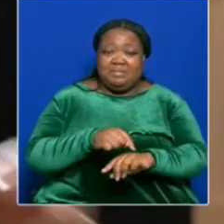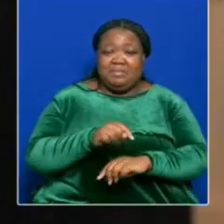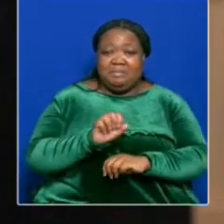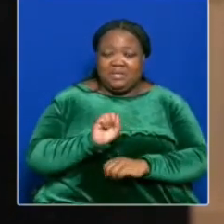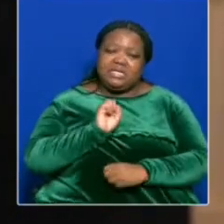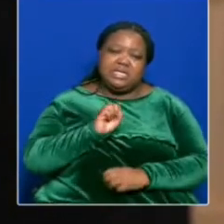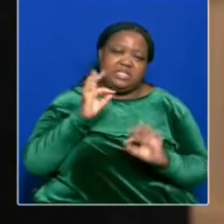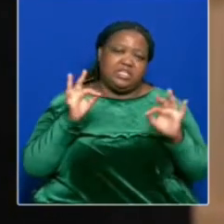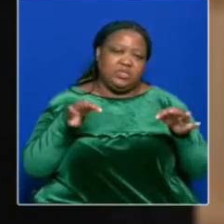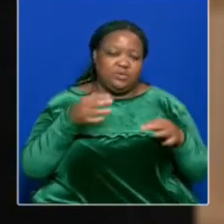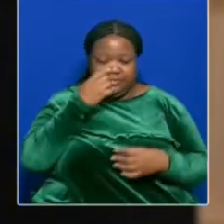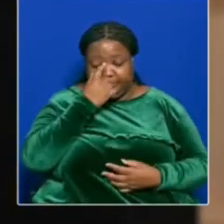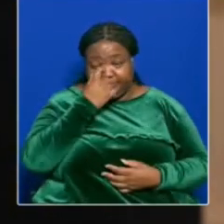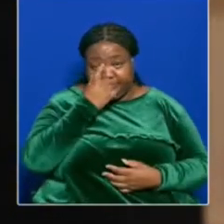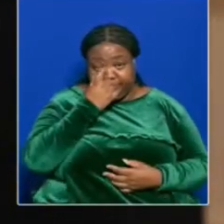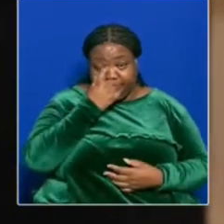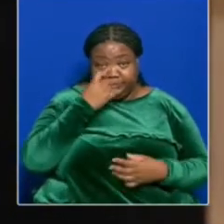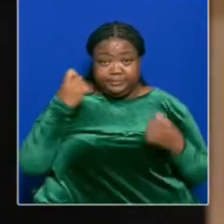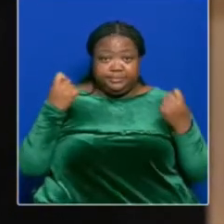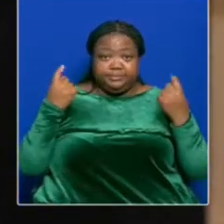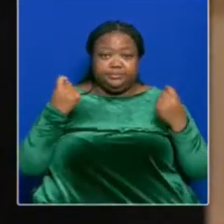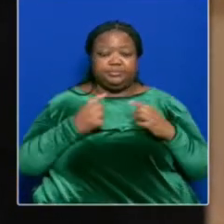would understand with just one example, for